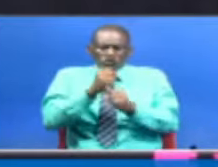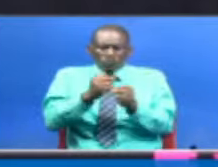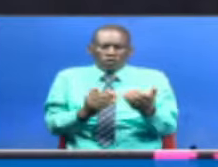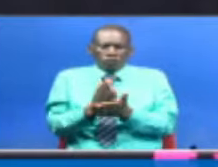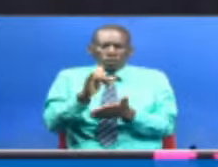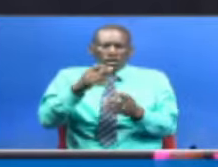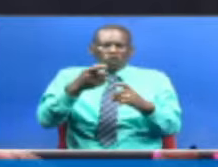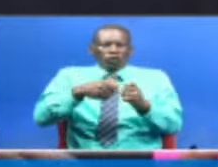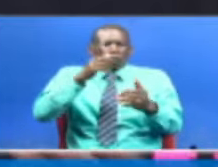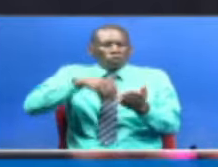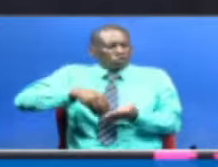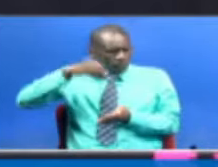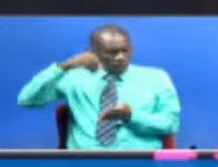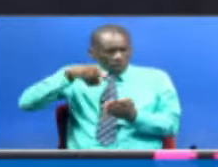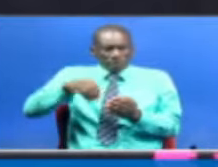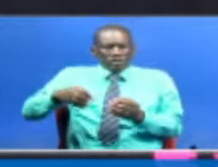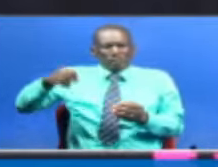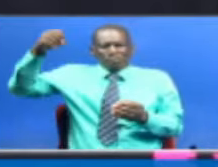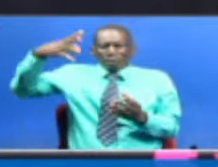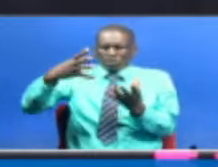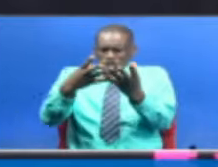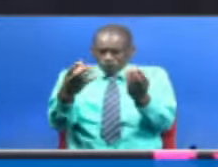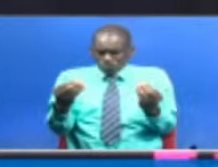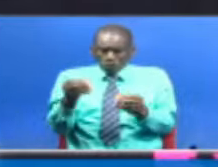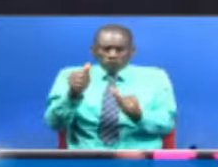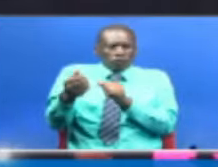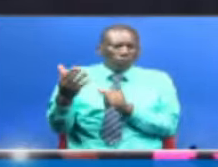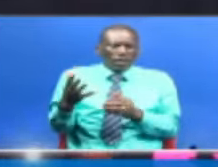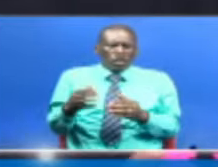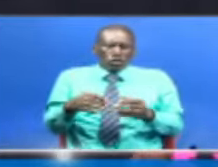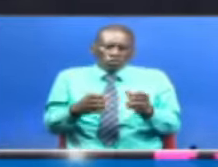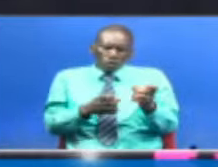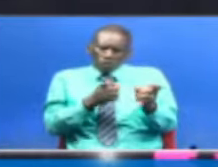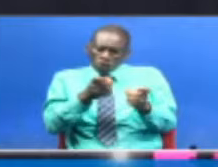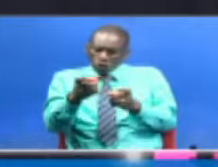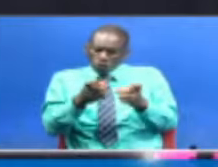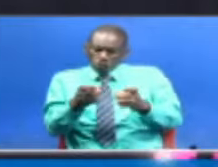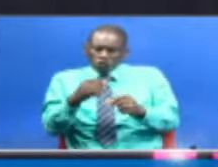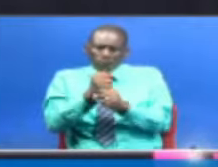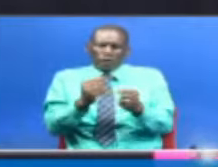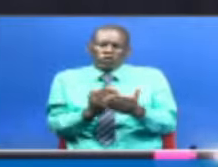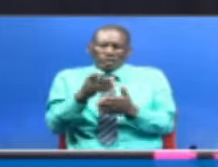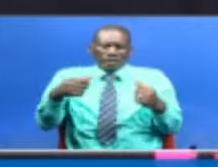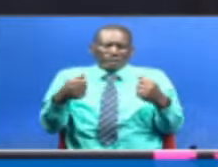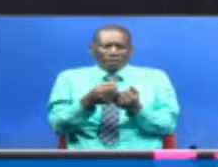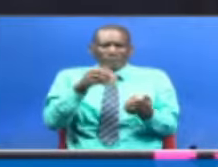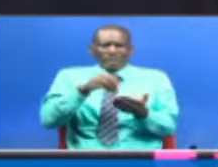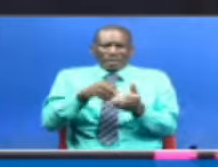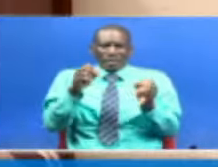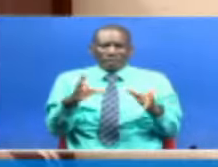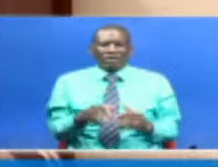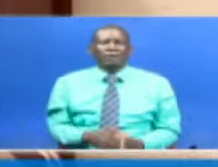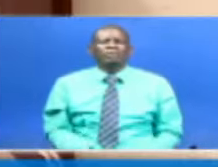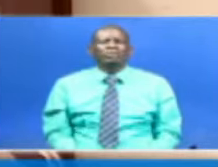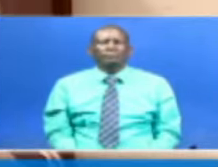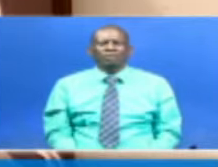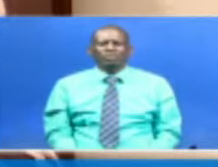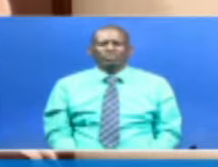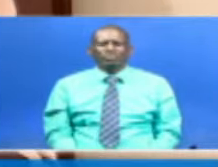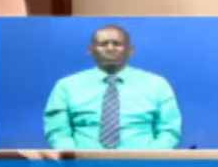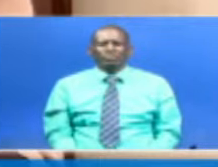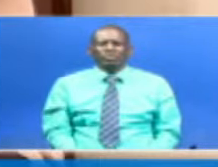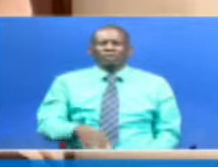learned, we do take mitigation measures that will ensure that such a thing does not happen again.